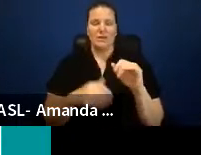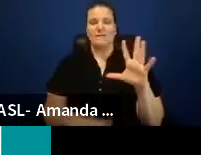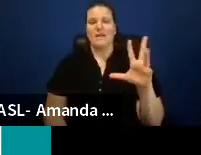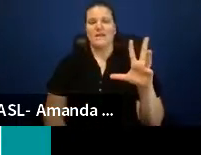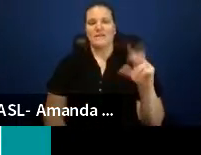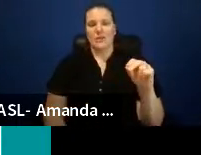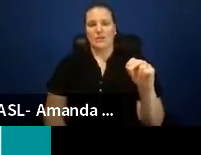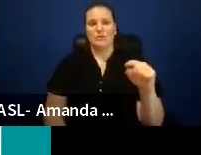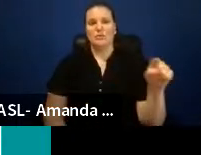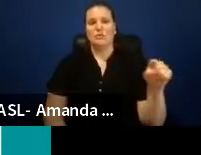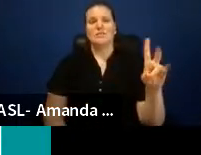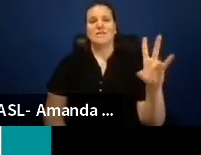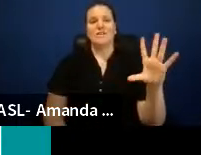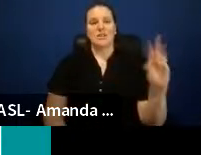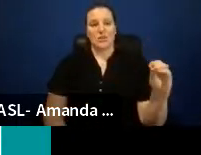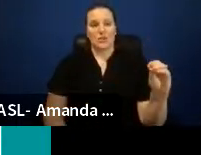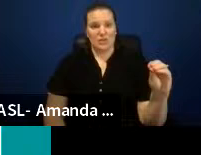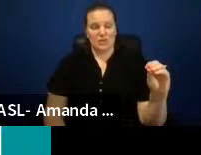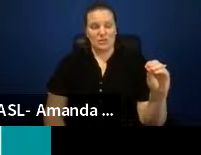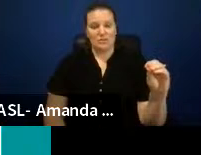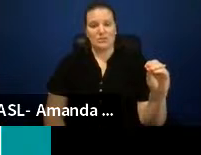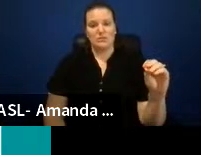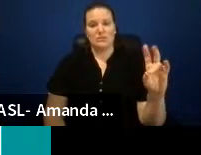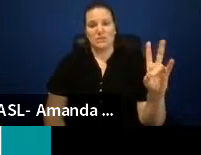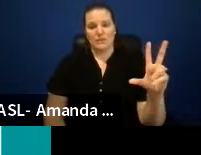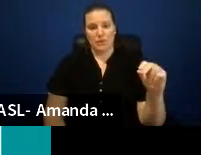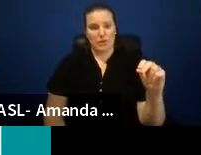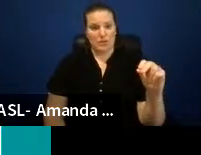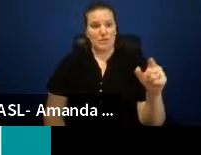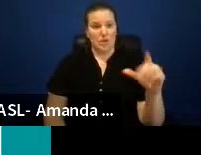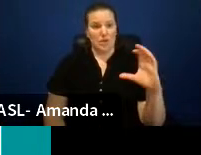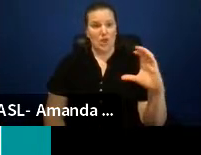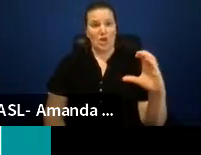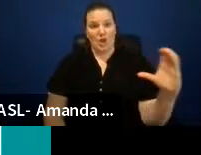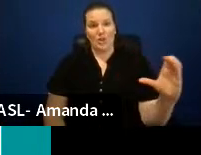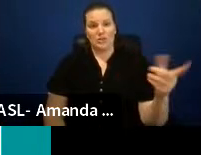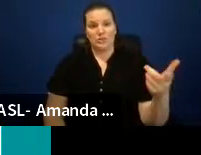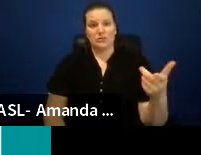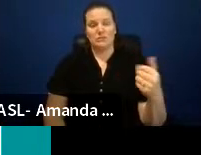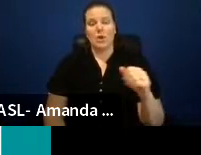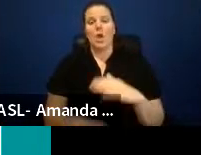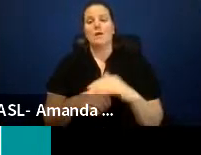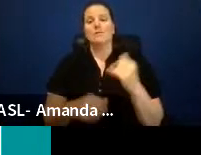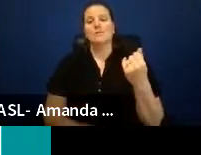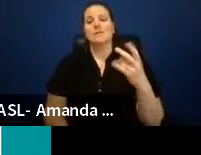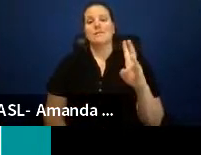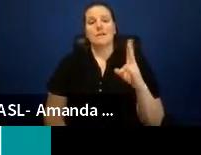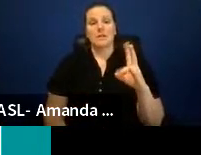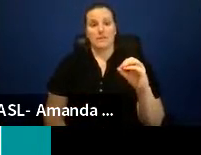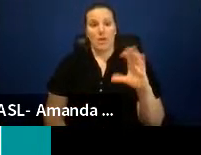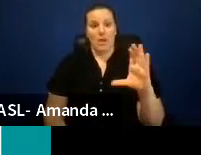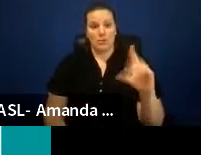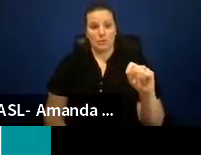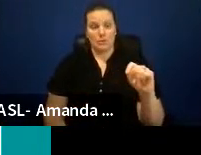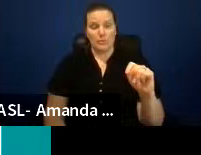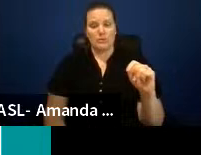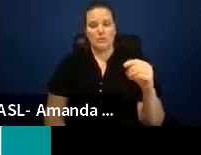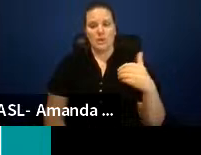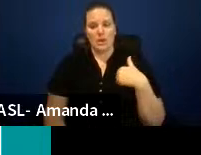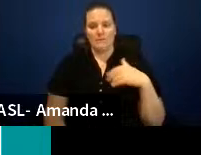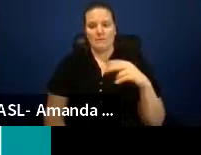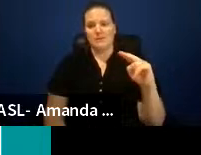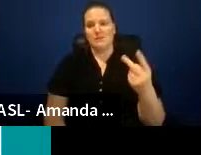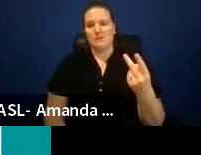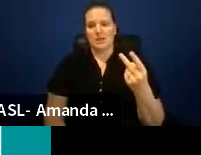to 7:30 at Clark College. On the 17th of October, we'll have our second